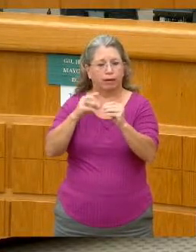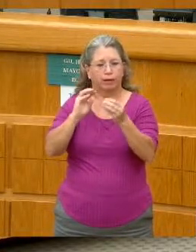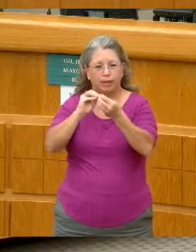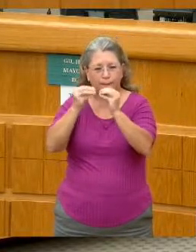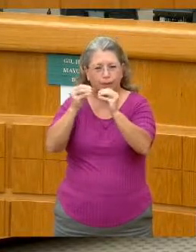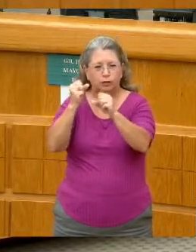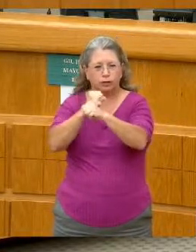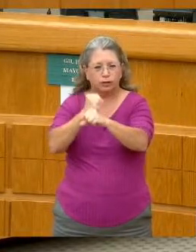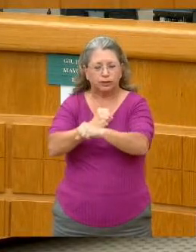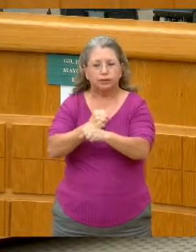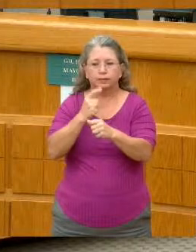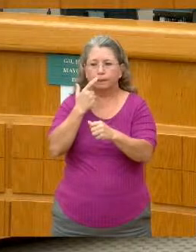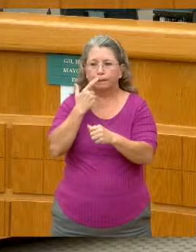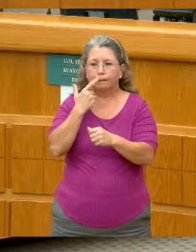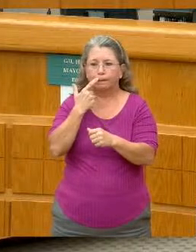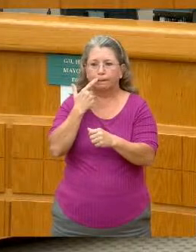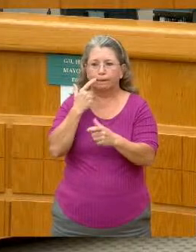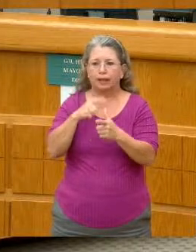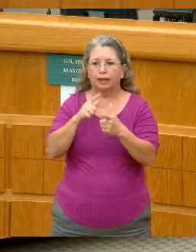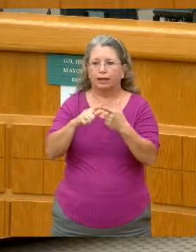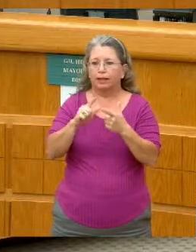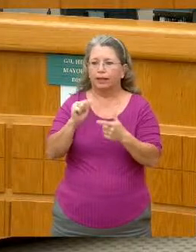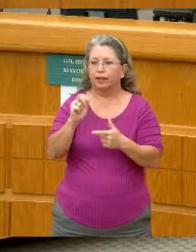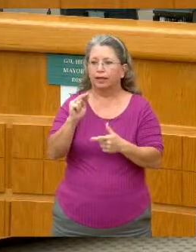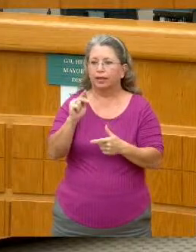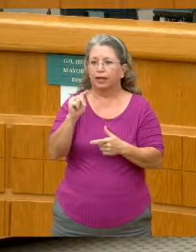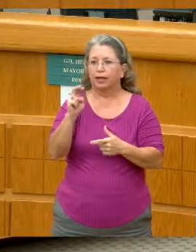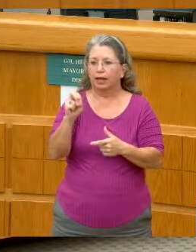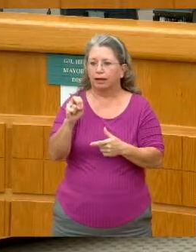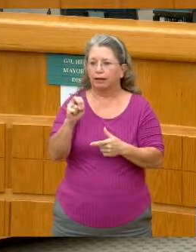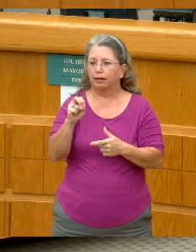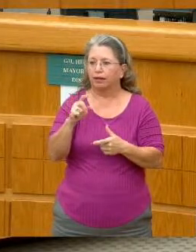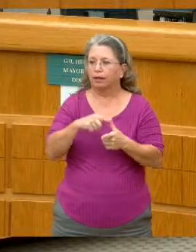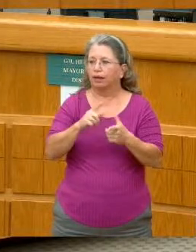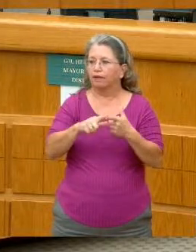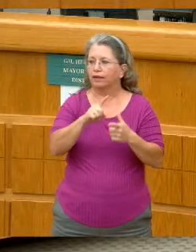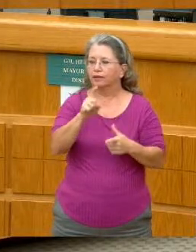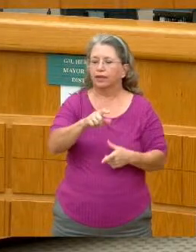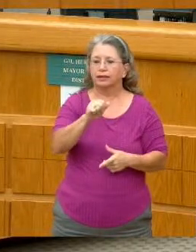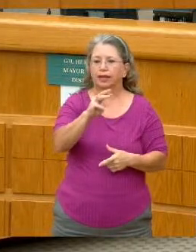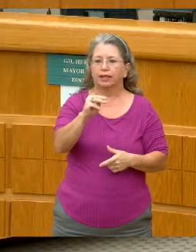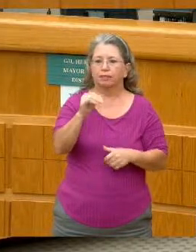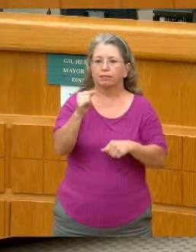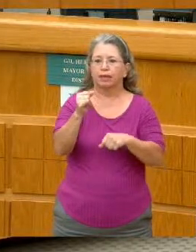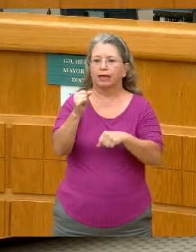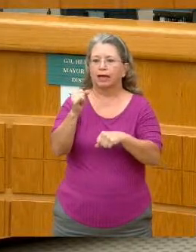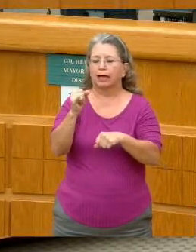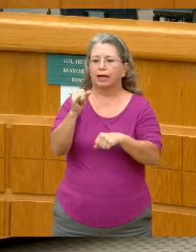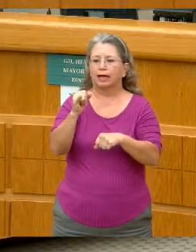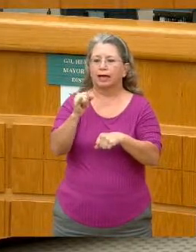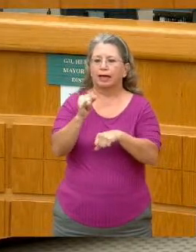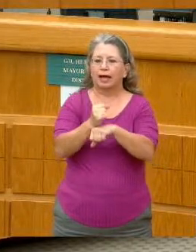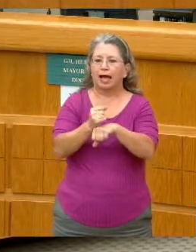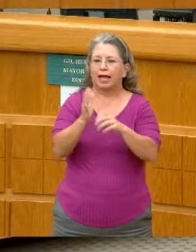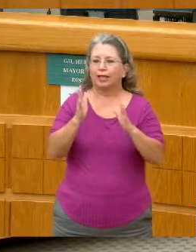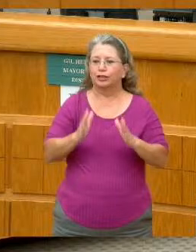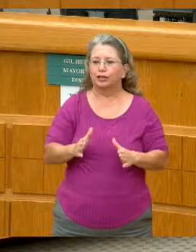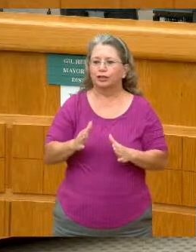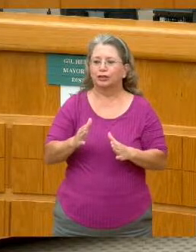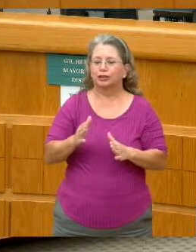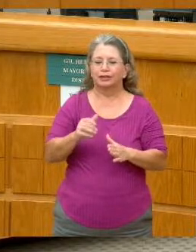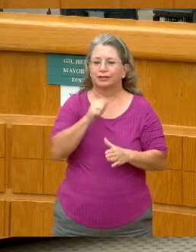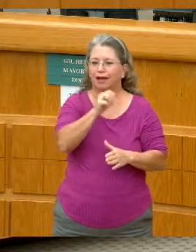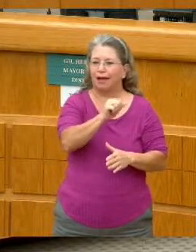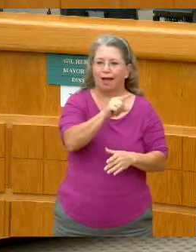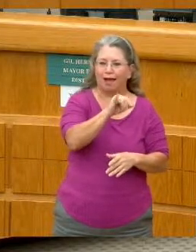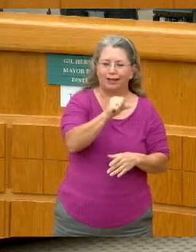the A&M Islanders, is that right? Islanders, that's correct. I didn't want to call them the A&M Aggie, Texas, but the A&M